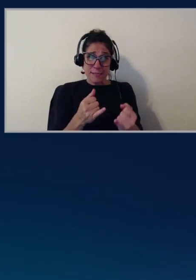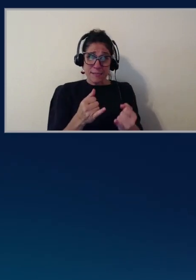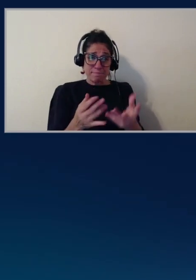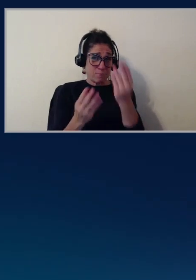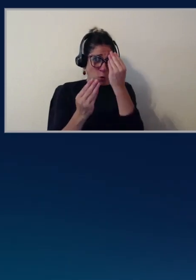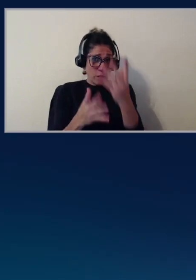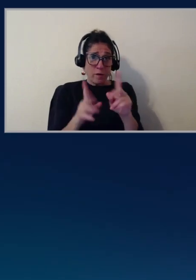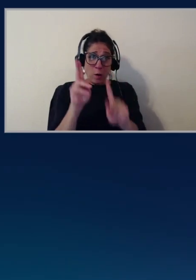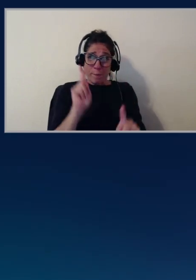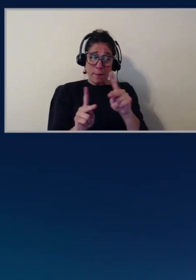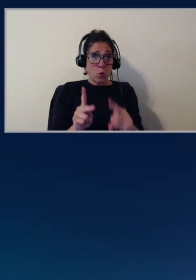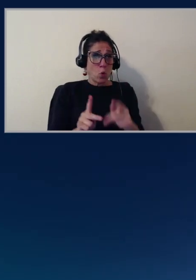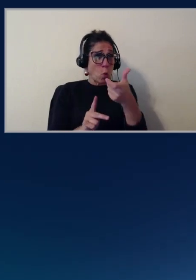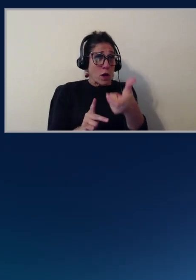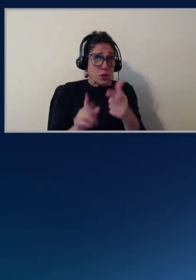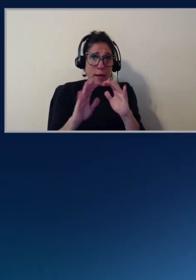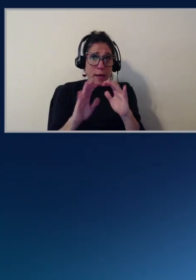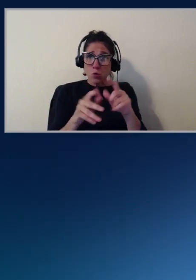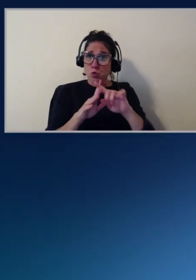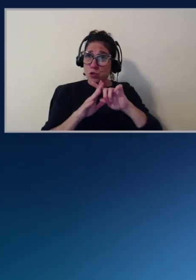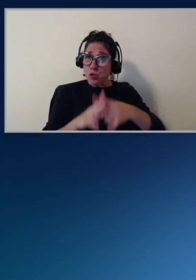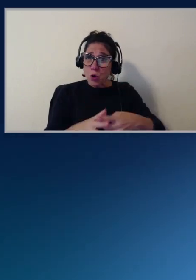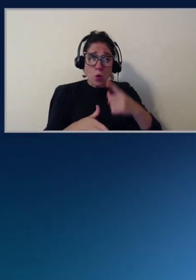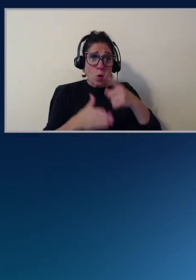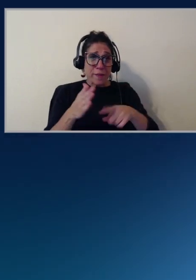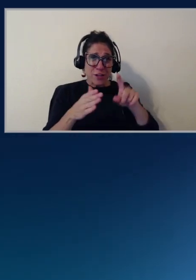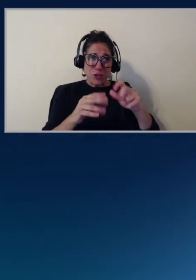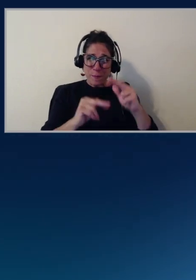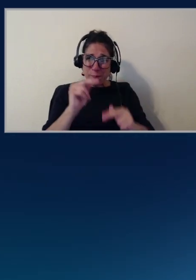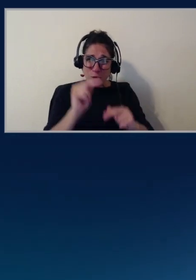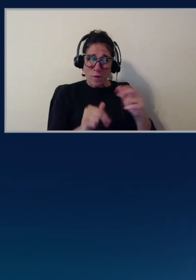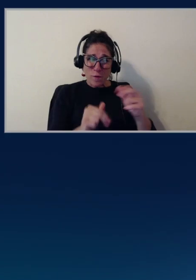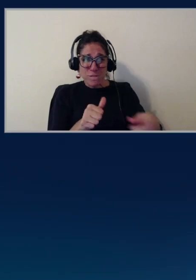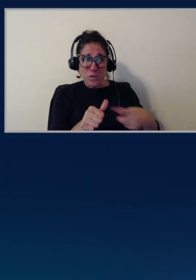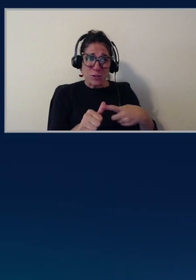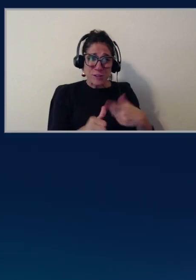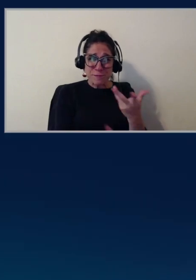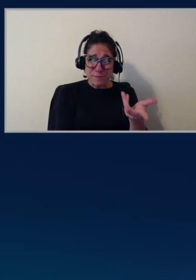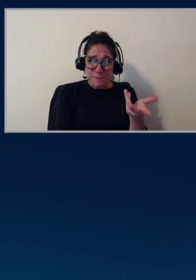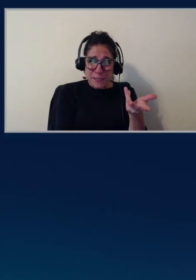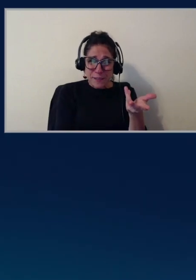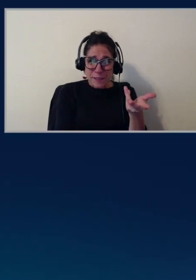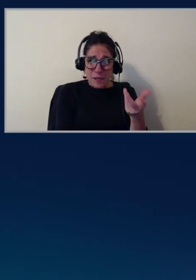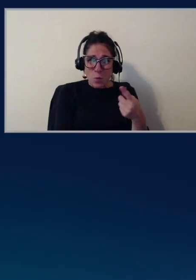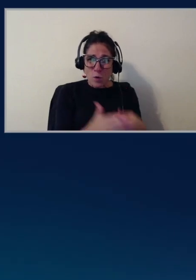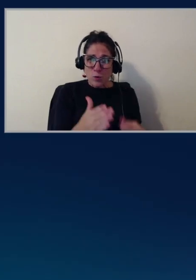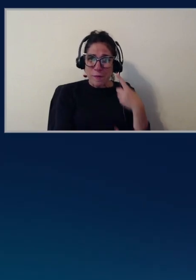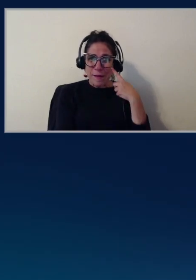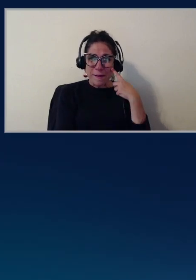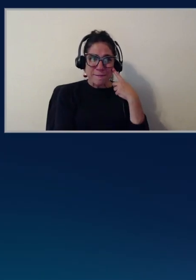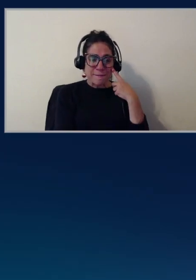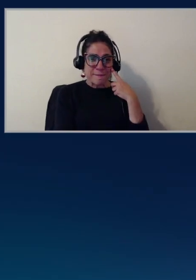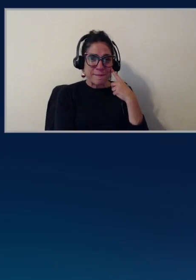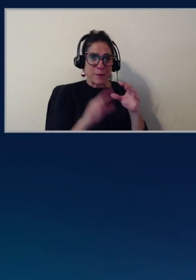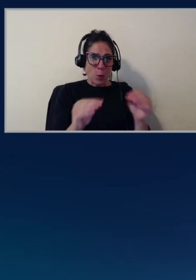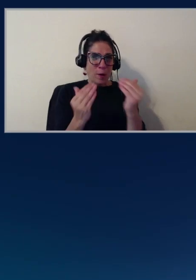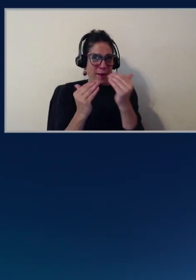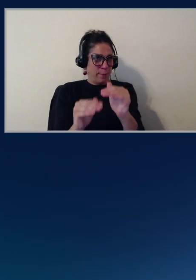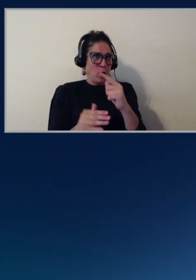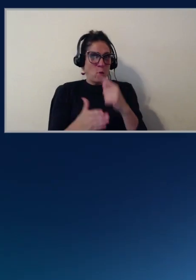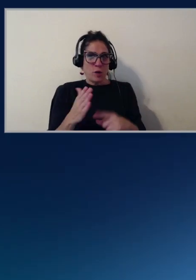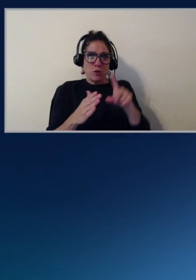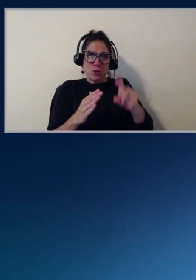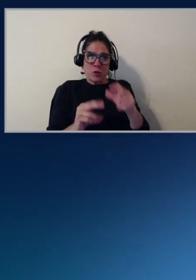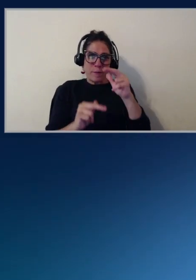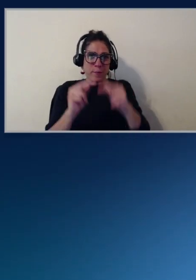watching, where to get started, what they should build first? What do you think? There's no limit to what you should build. There is no typical